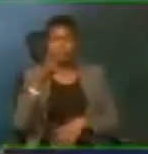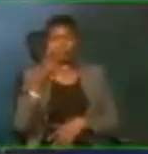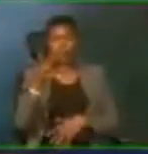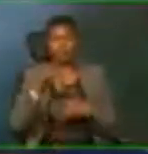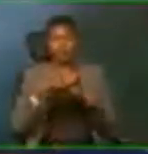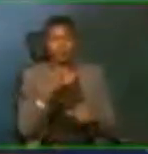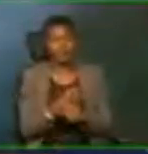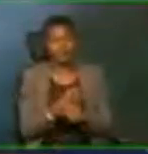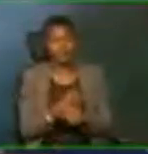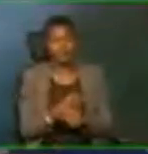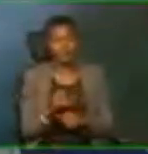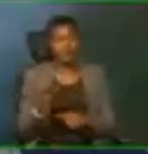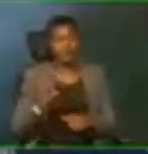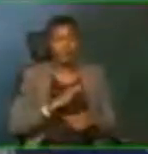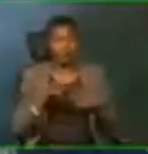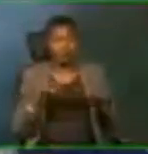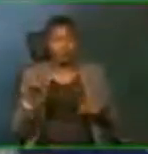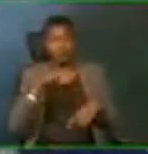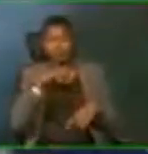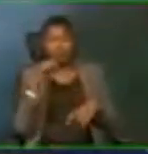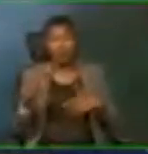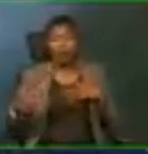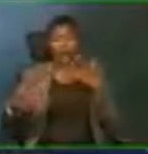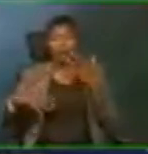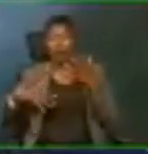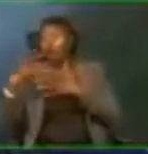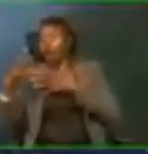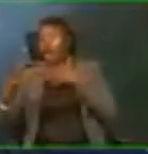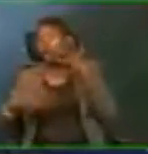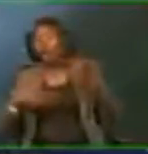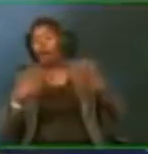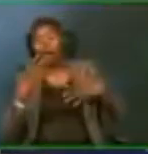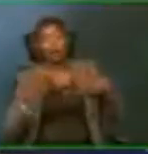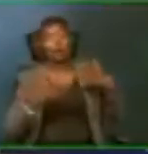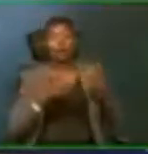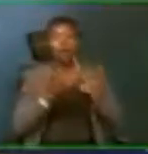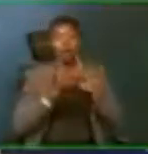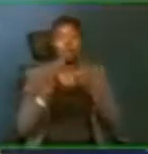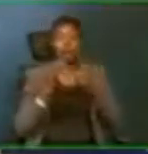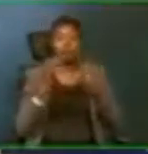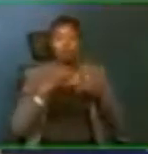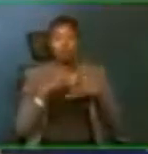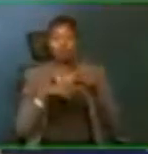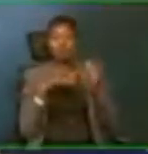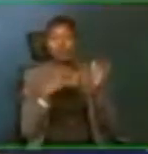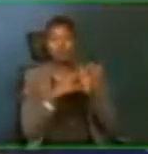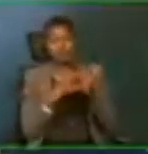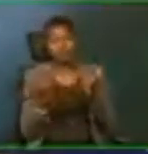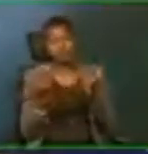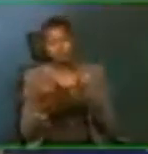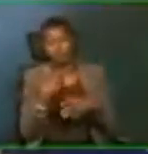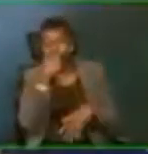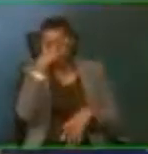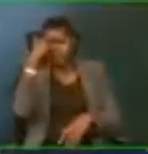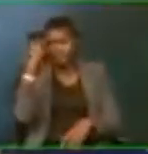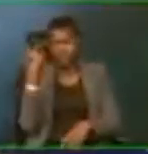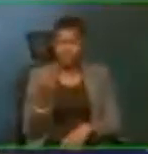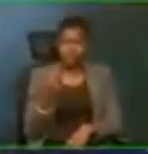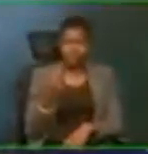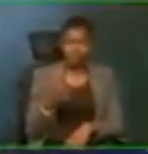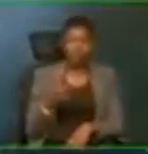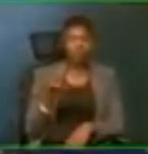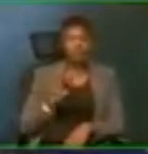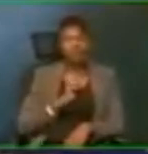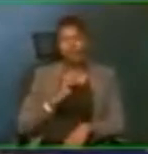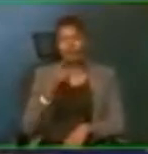I didn't make any noise about it. I didn't talk much about it because I said